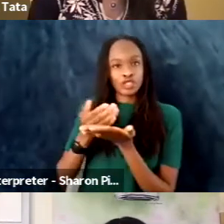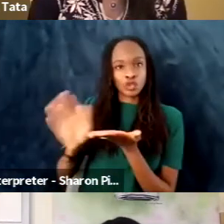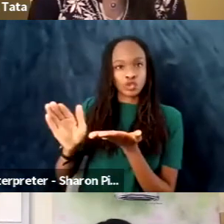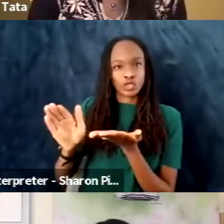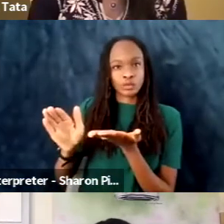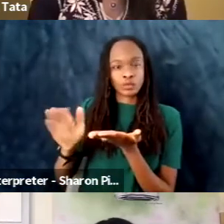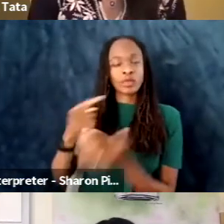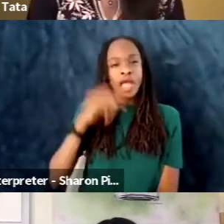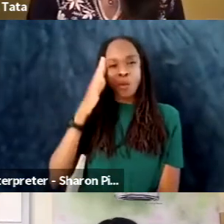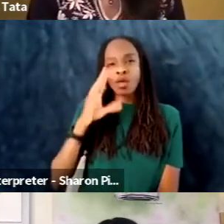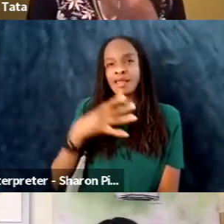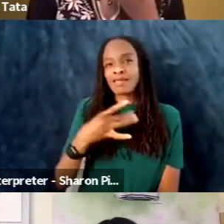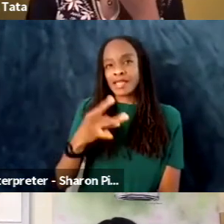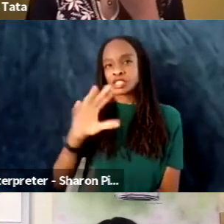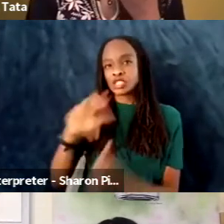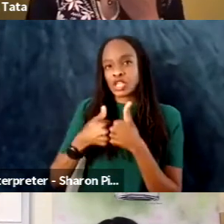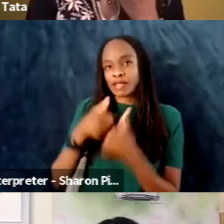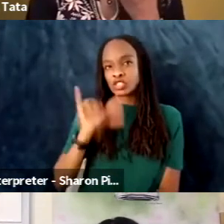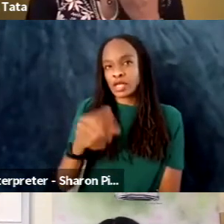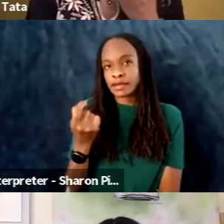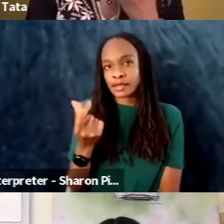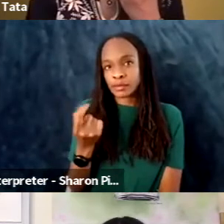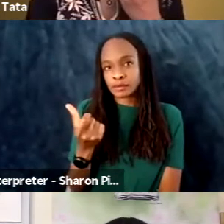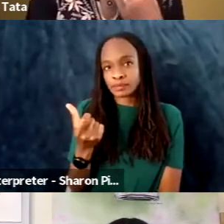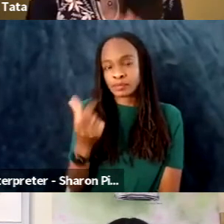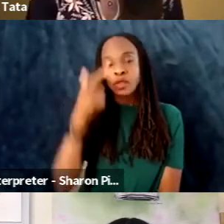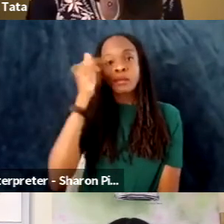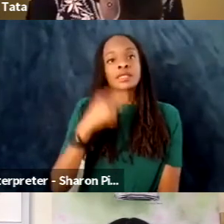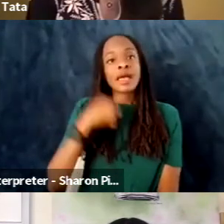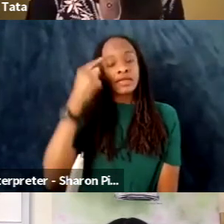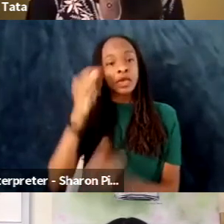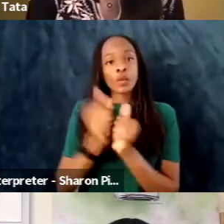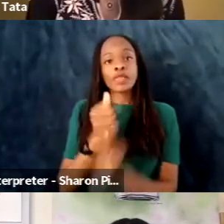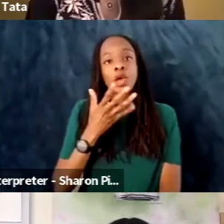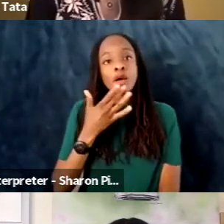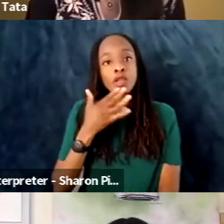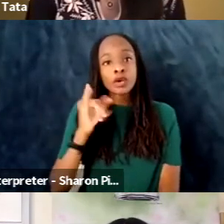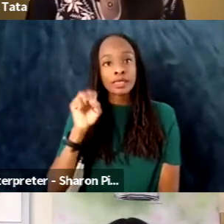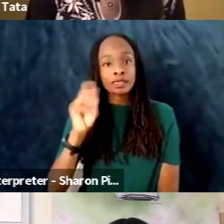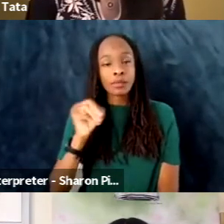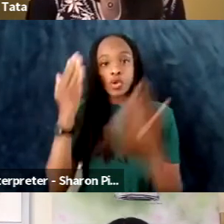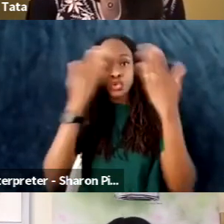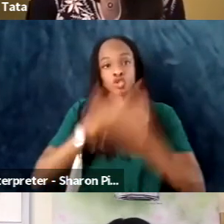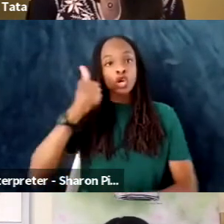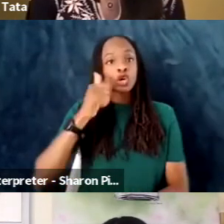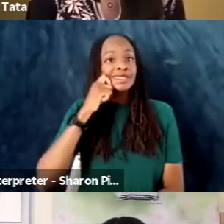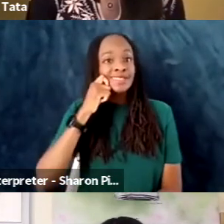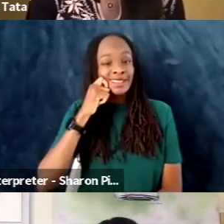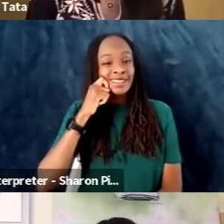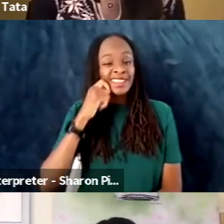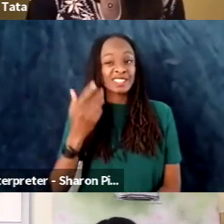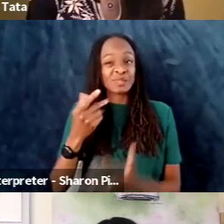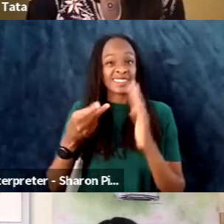like to challenge that a little, because I think in terms of colorism, darker skin tones have been